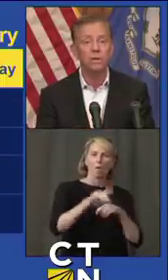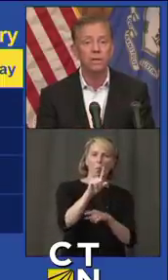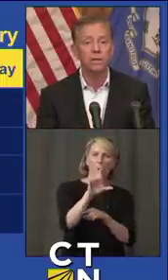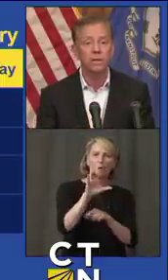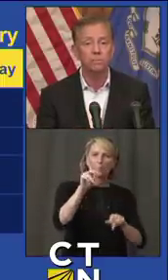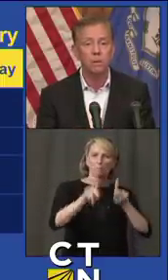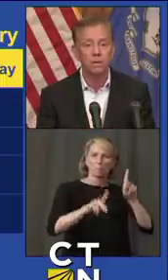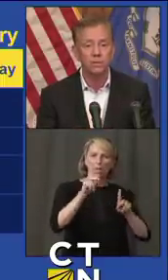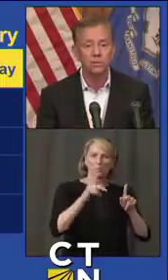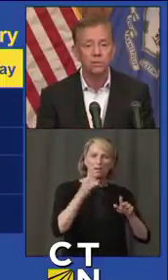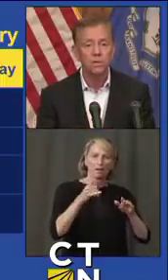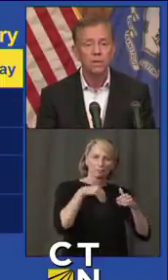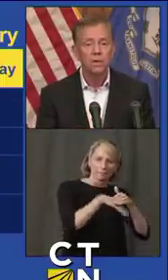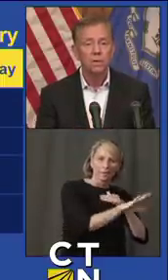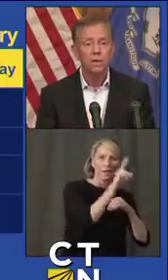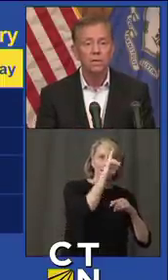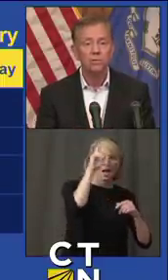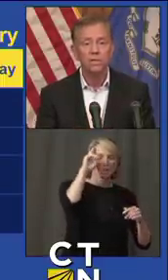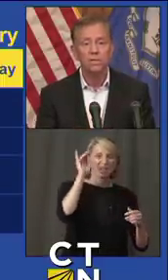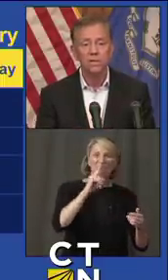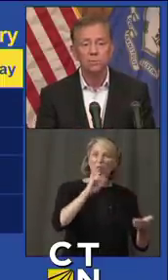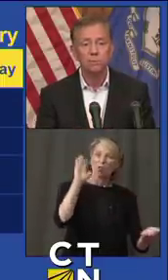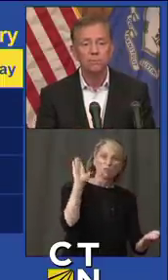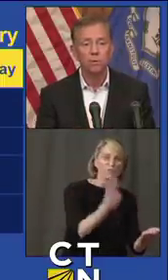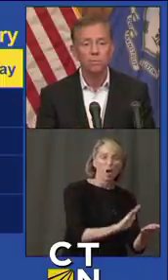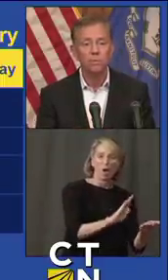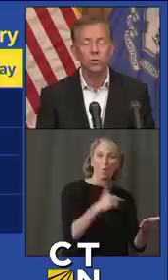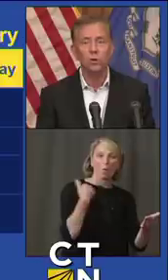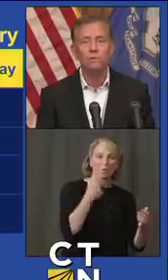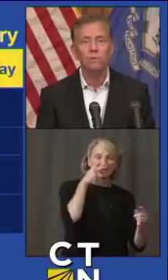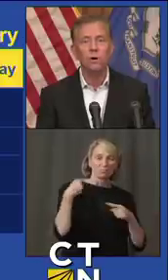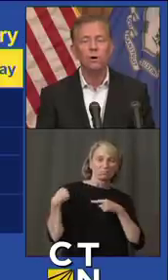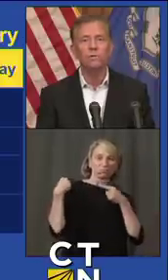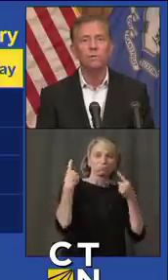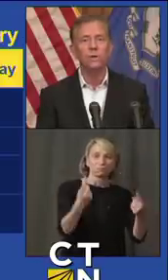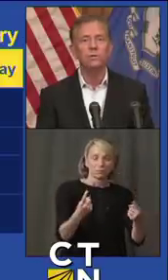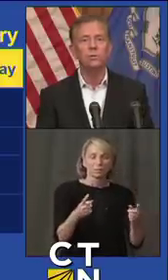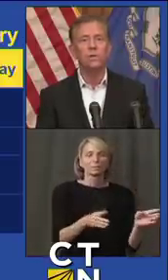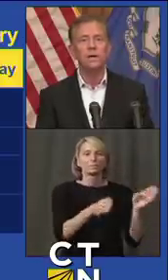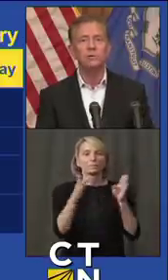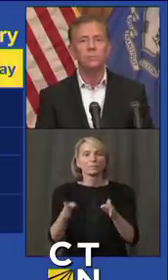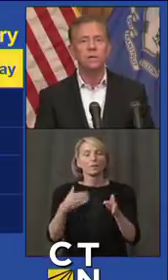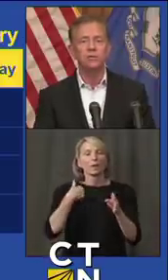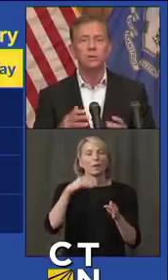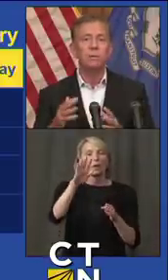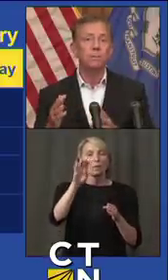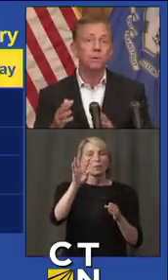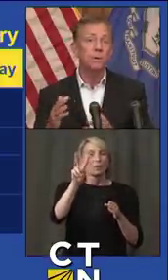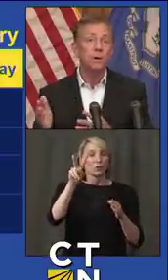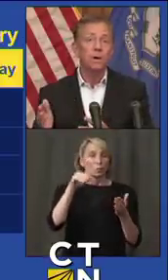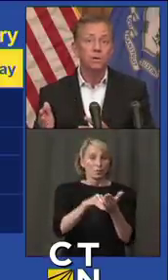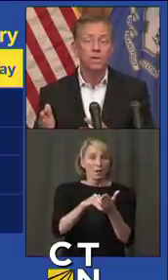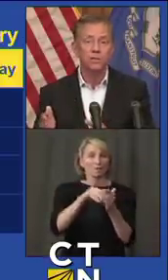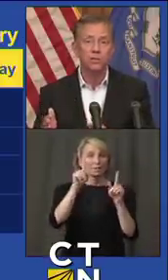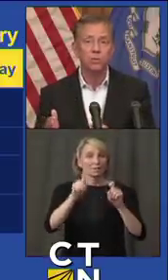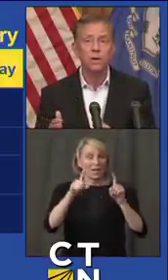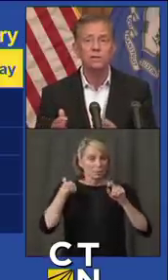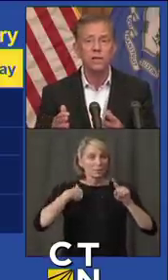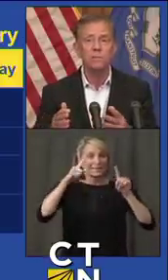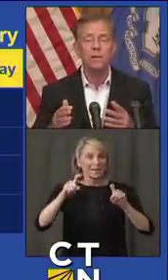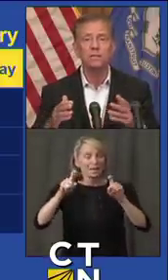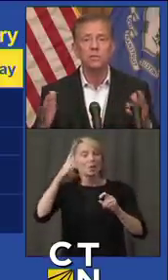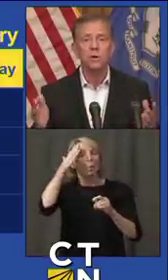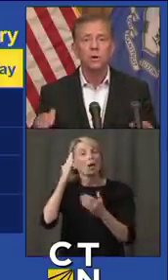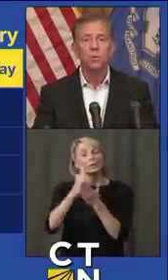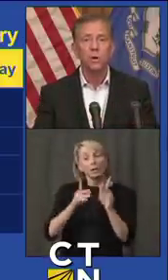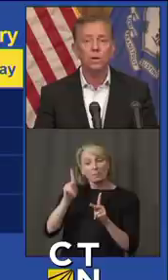we've been in months. You'll see tests performed, a total of 442,000. Because some people are tested twice,